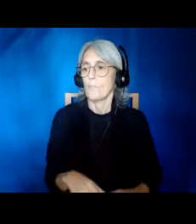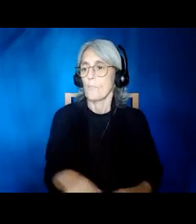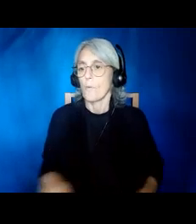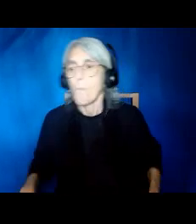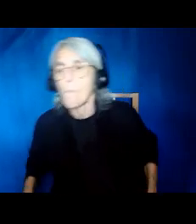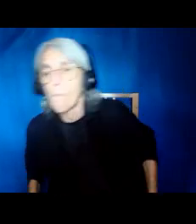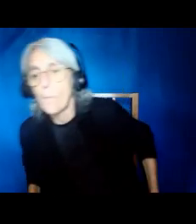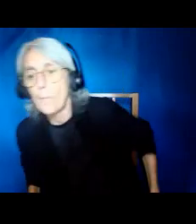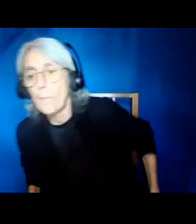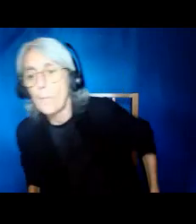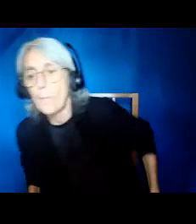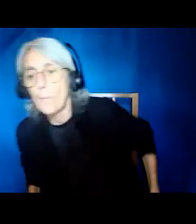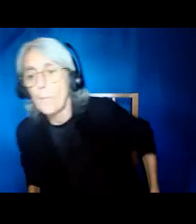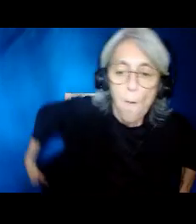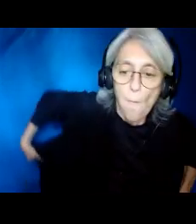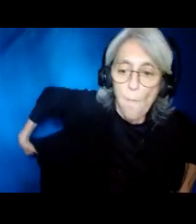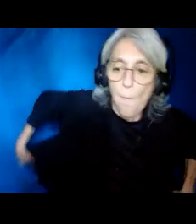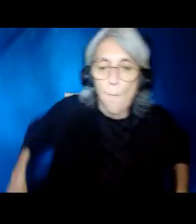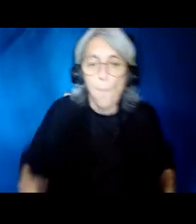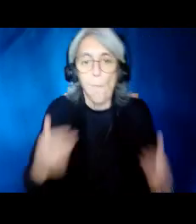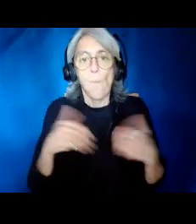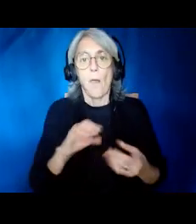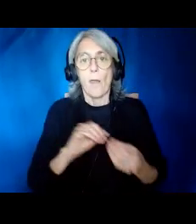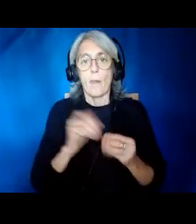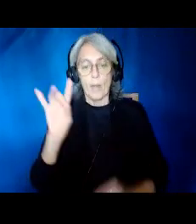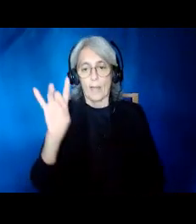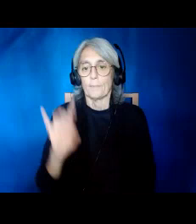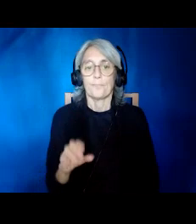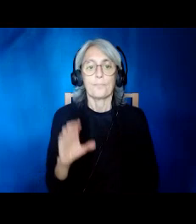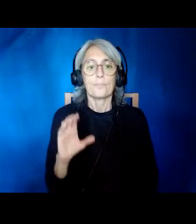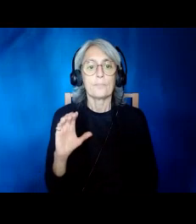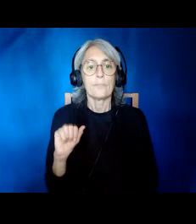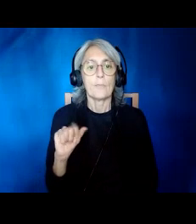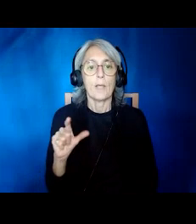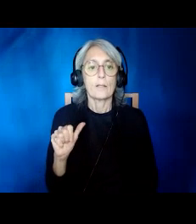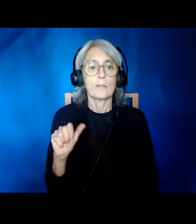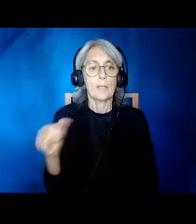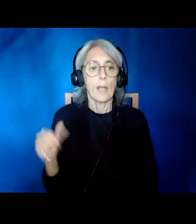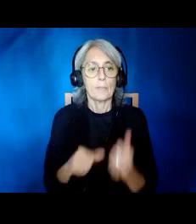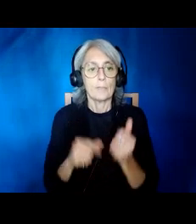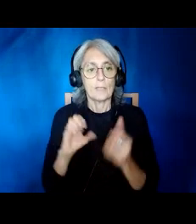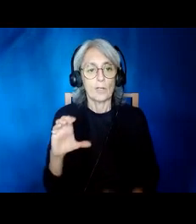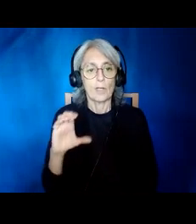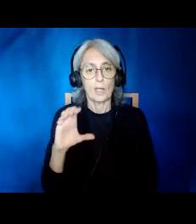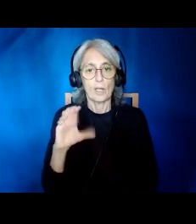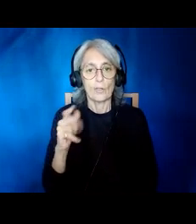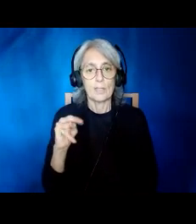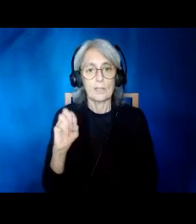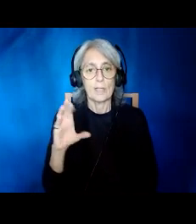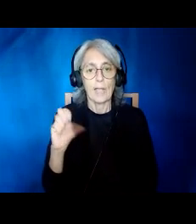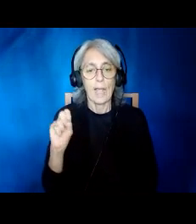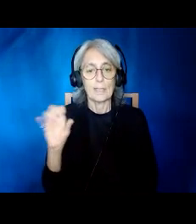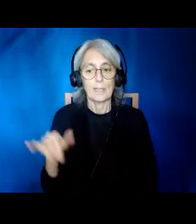to item 8, CalSTA Deputy Secretary Christine Casey.